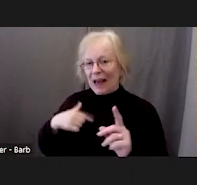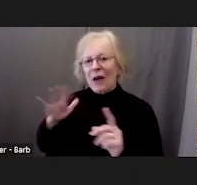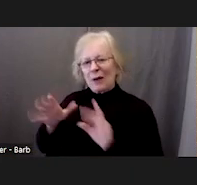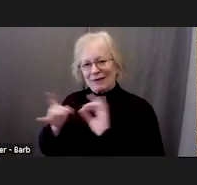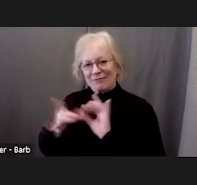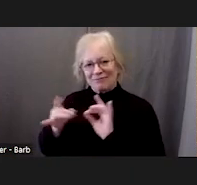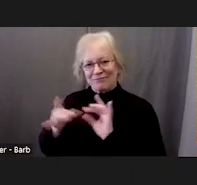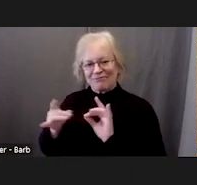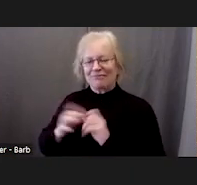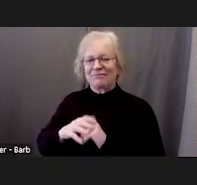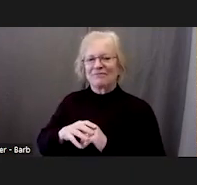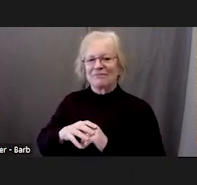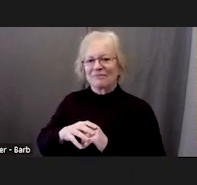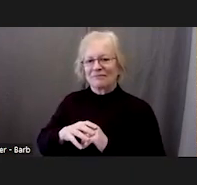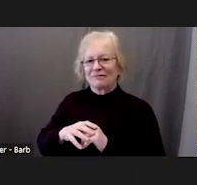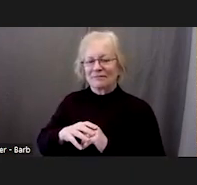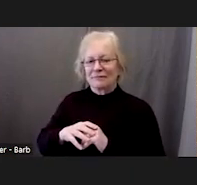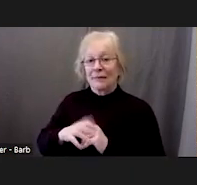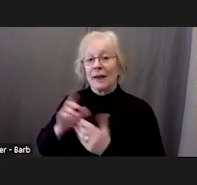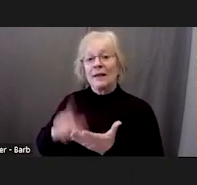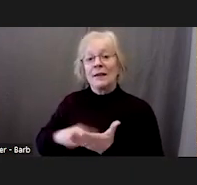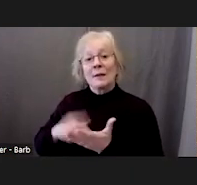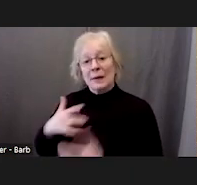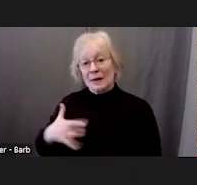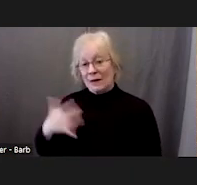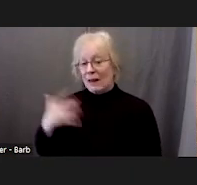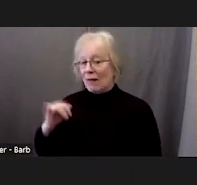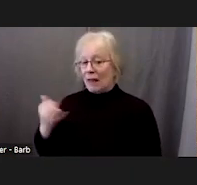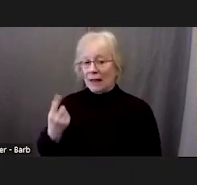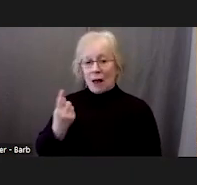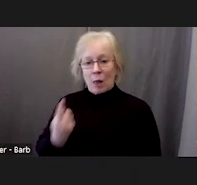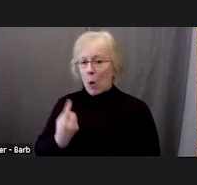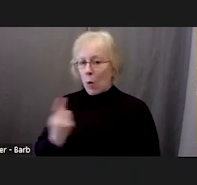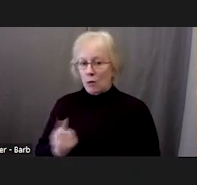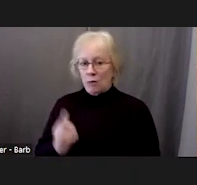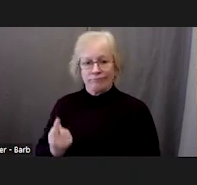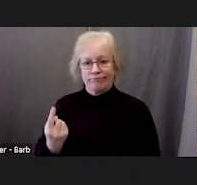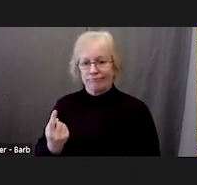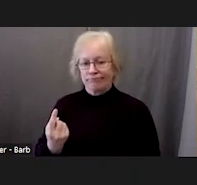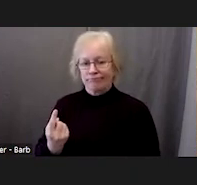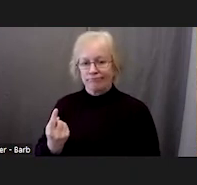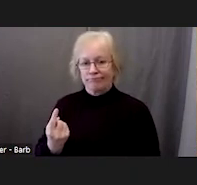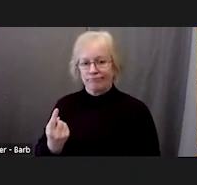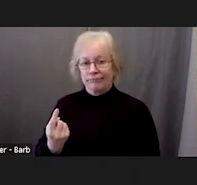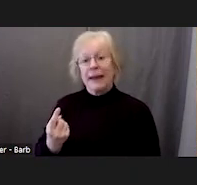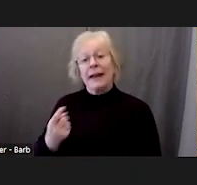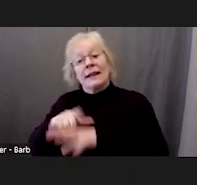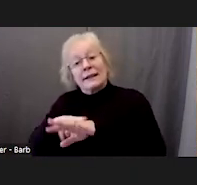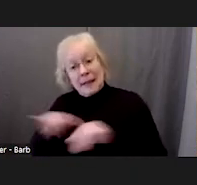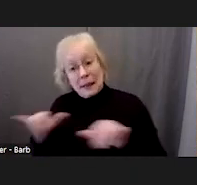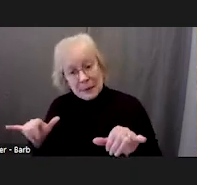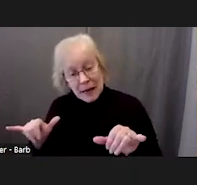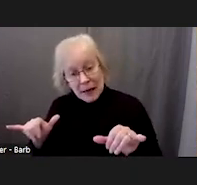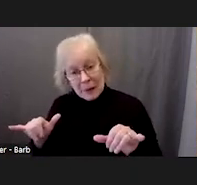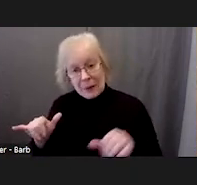said sometimes you feel like you're all alone, but at the same time, you're